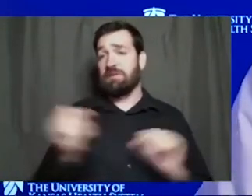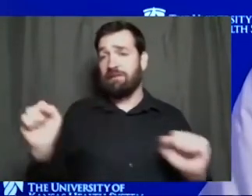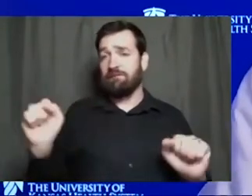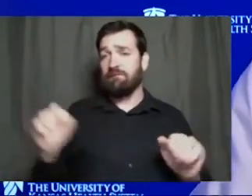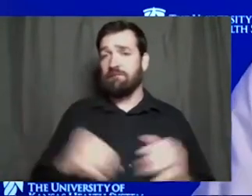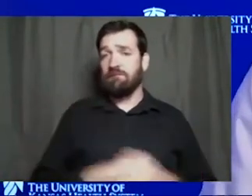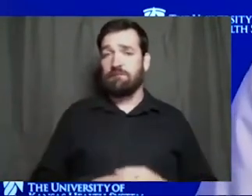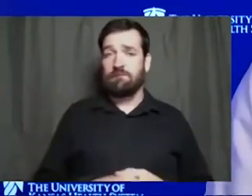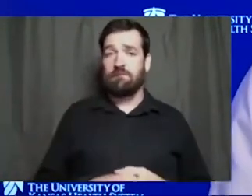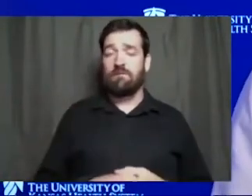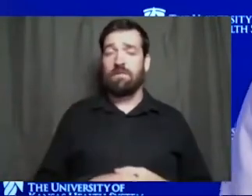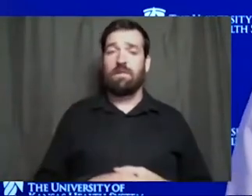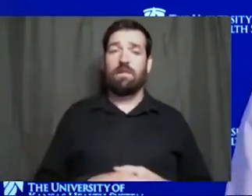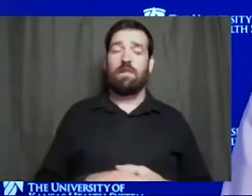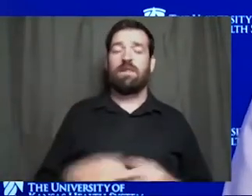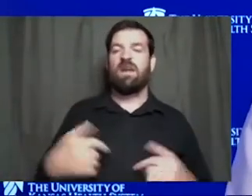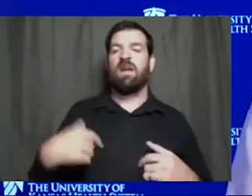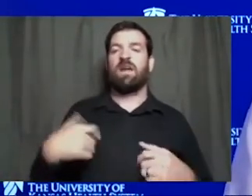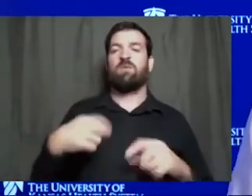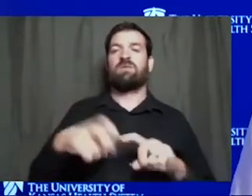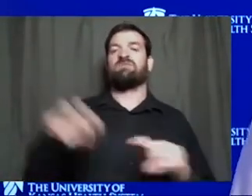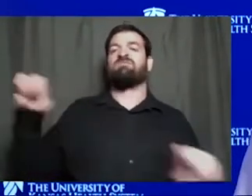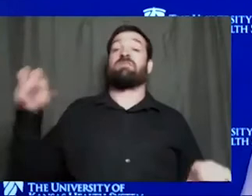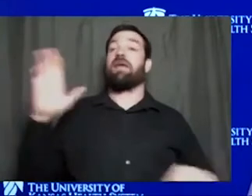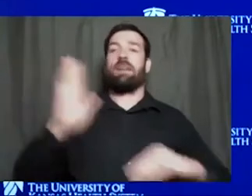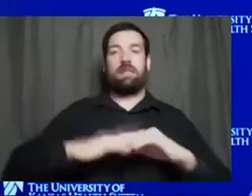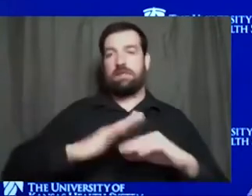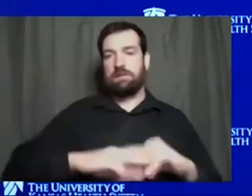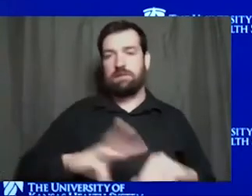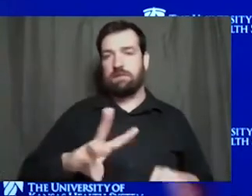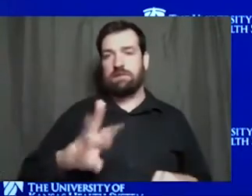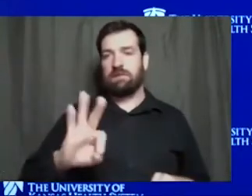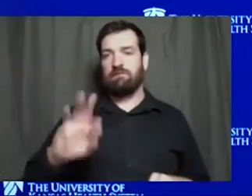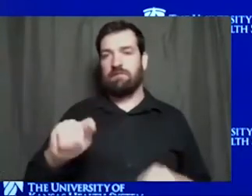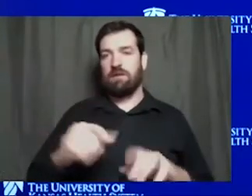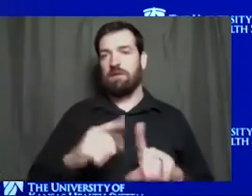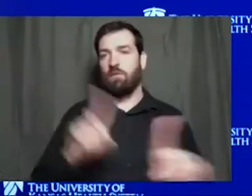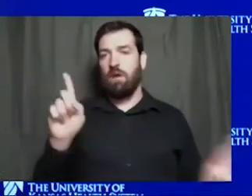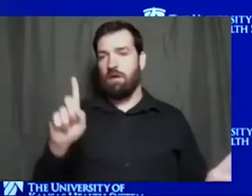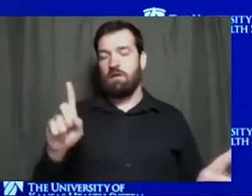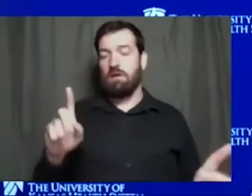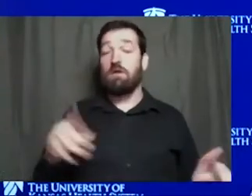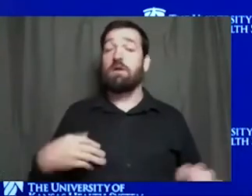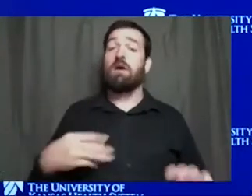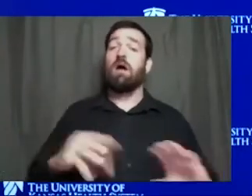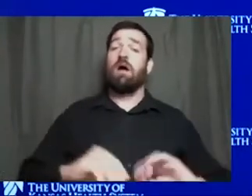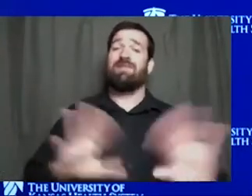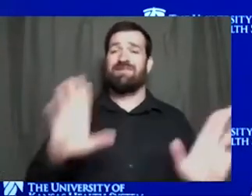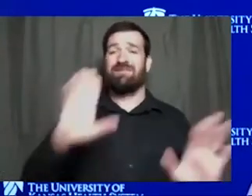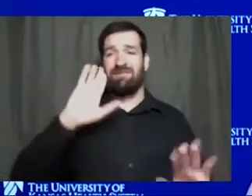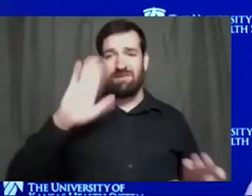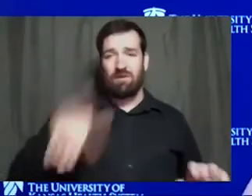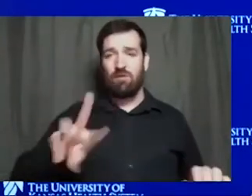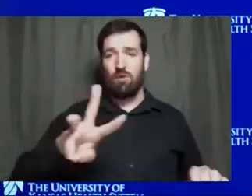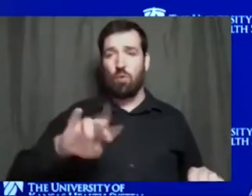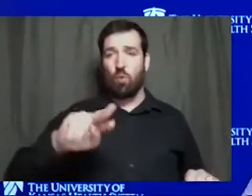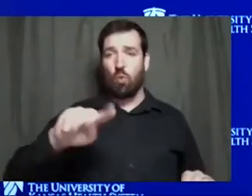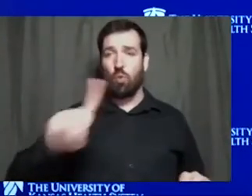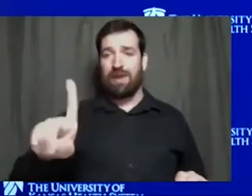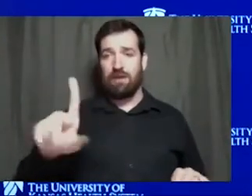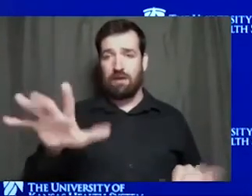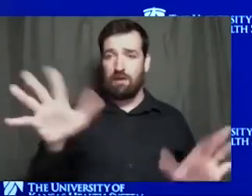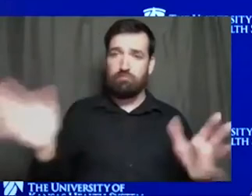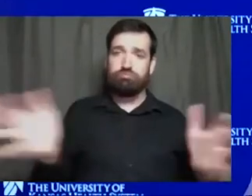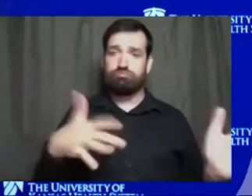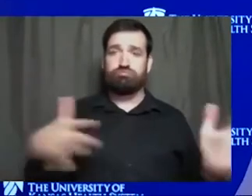of up and away and 6 feet or more from other people. So I felt pretty safe. Obviously, we know the wind currents there. Outdoors are